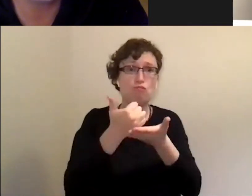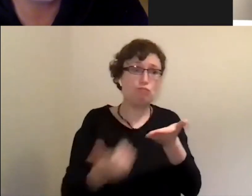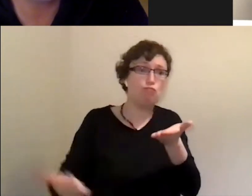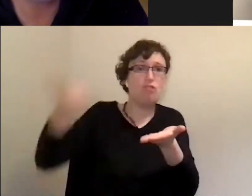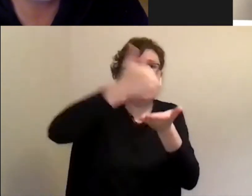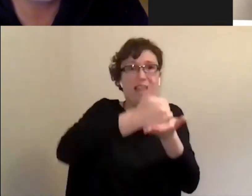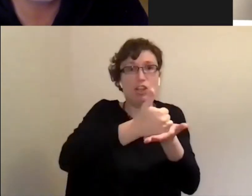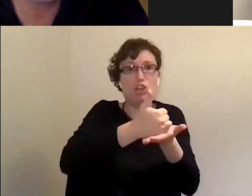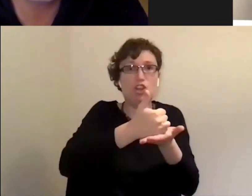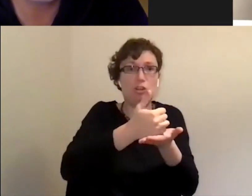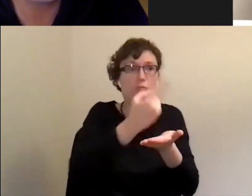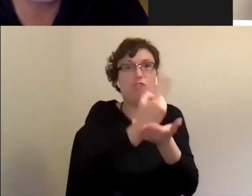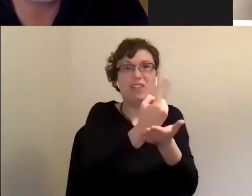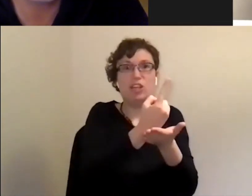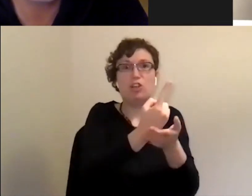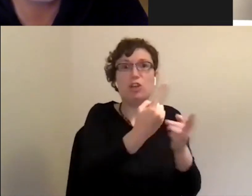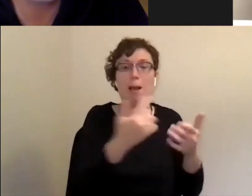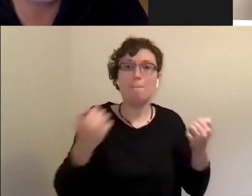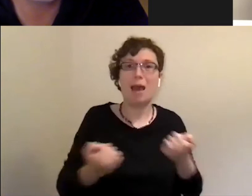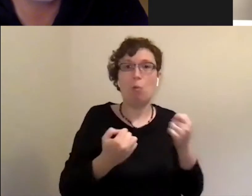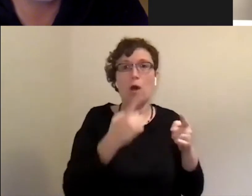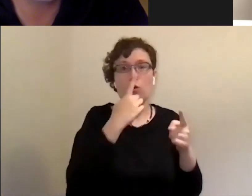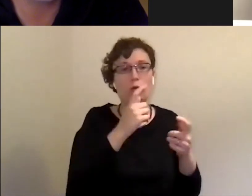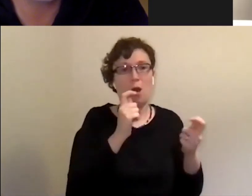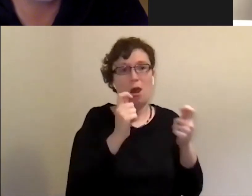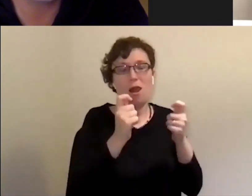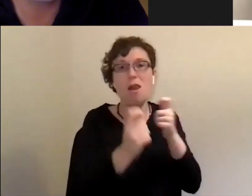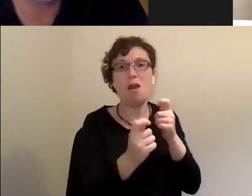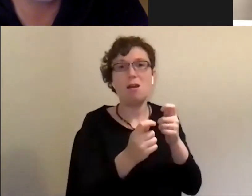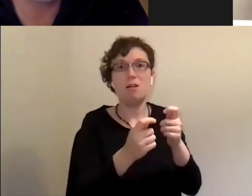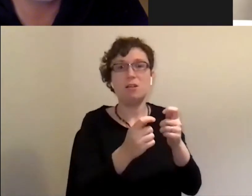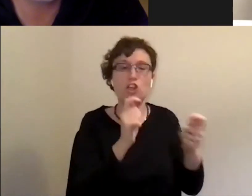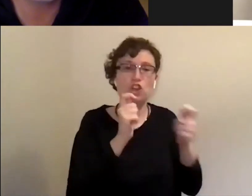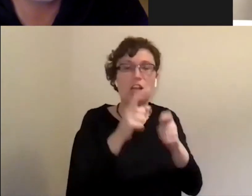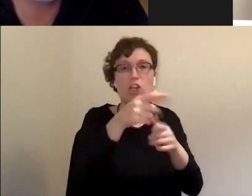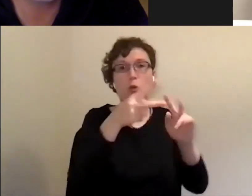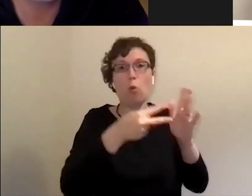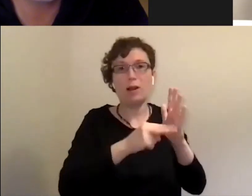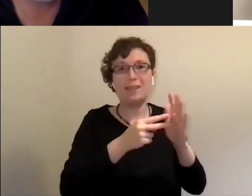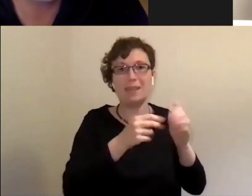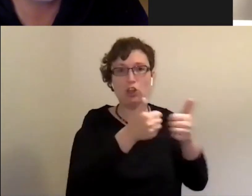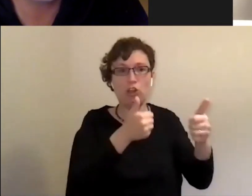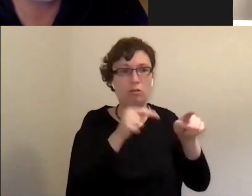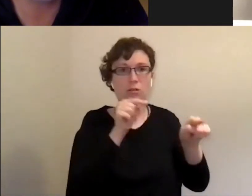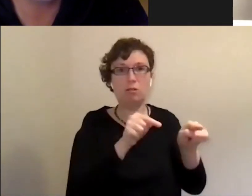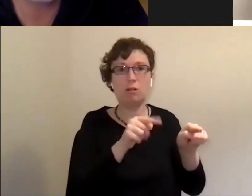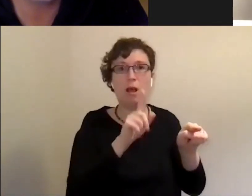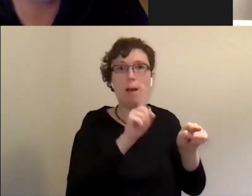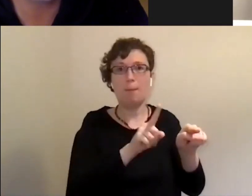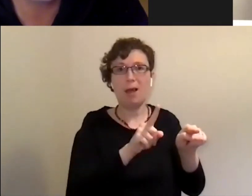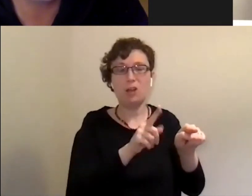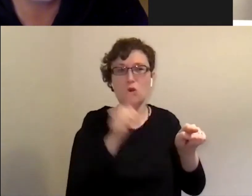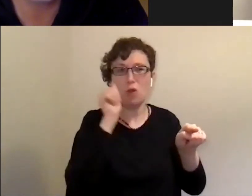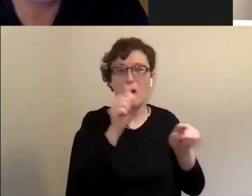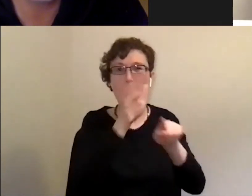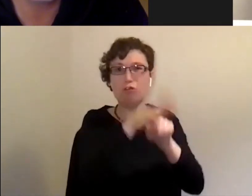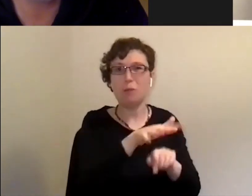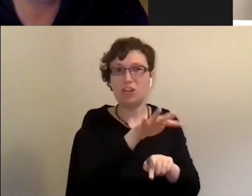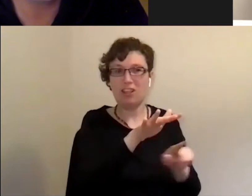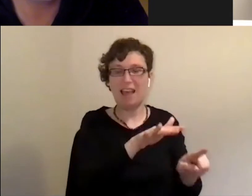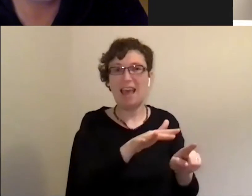do is use the movement to benefit your own social platform just to get a few likes.